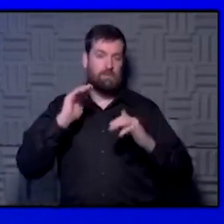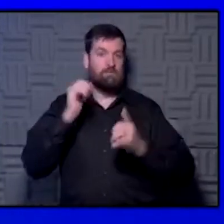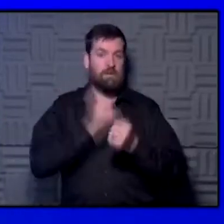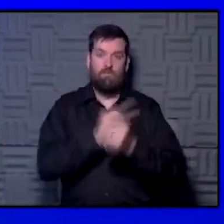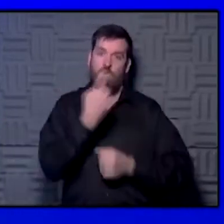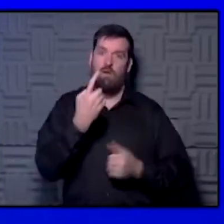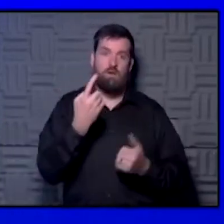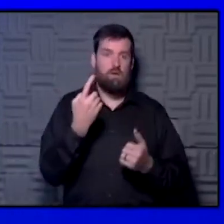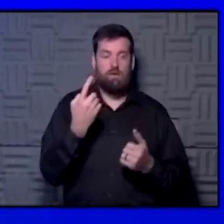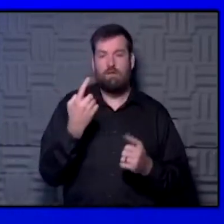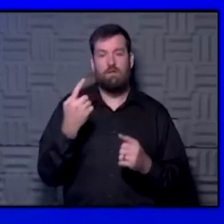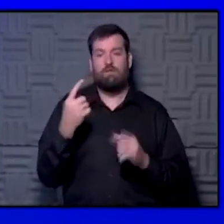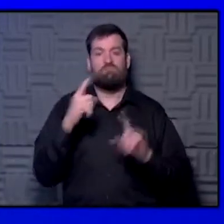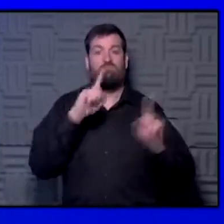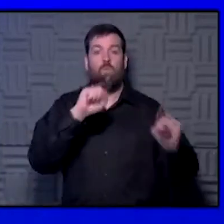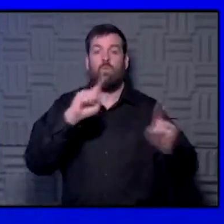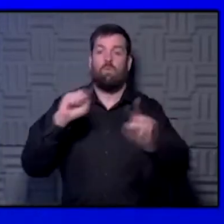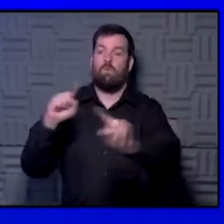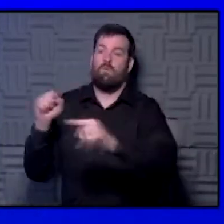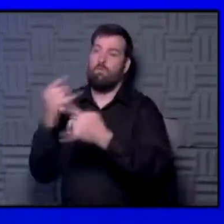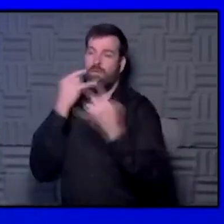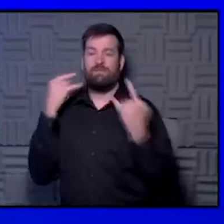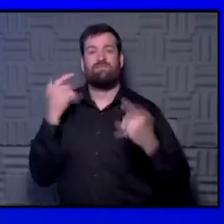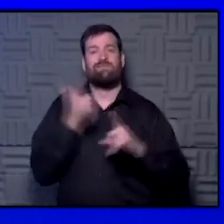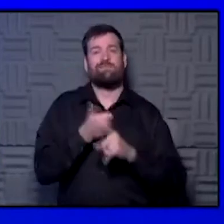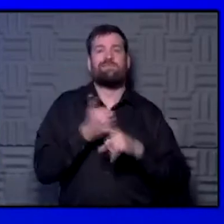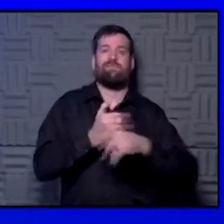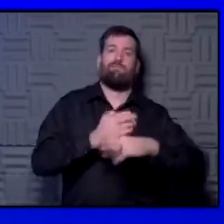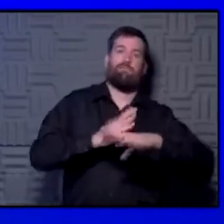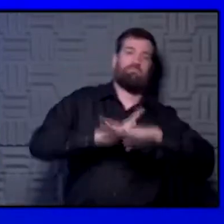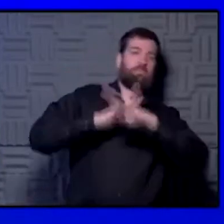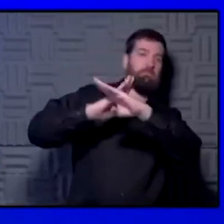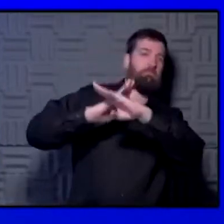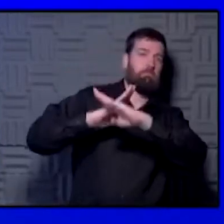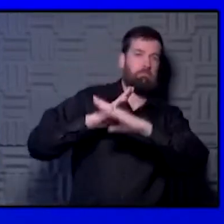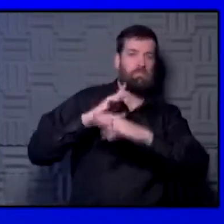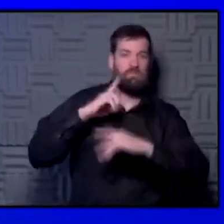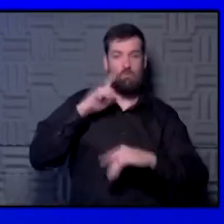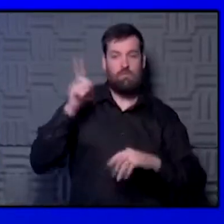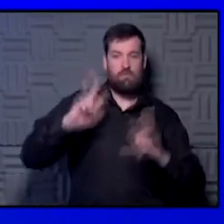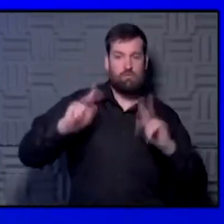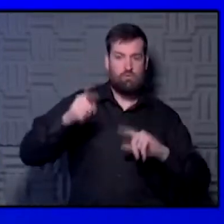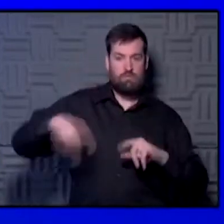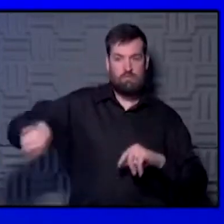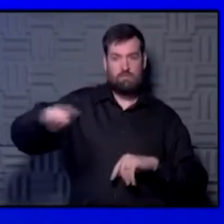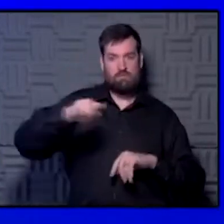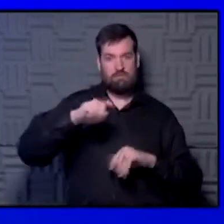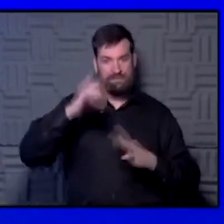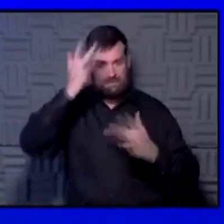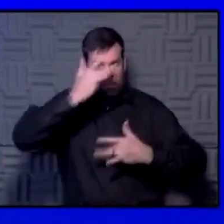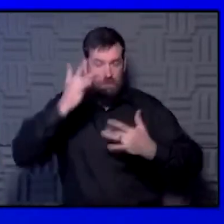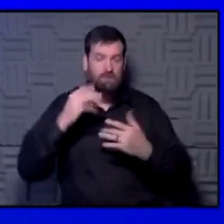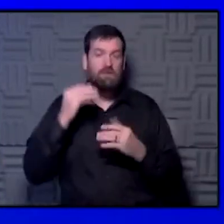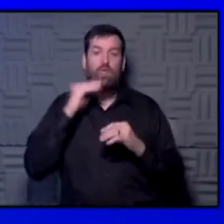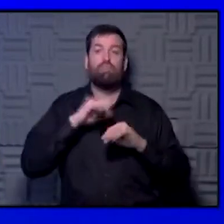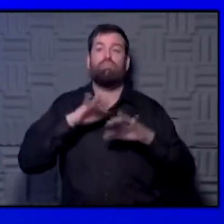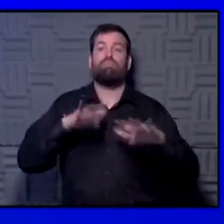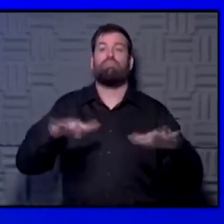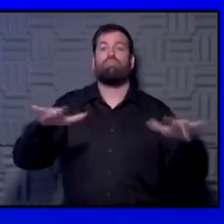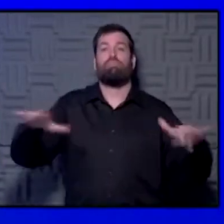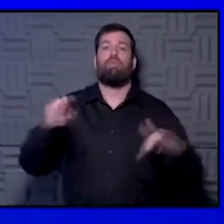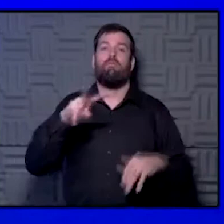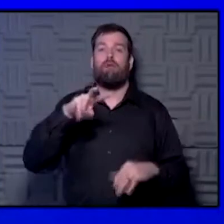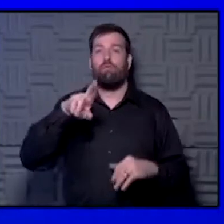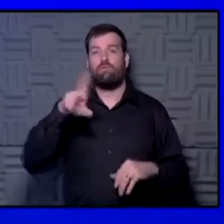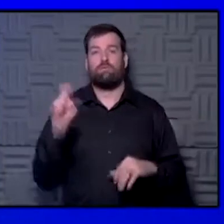you're going is masking. Again, the mask provides a barrier to people who may be sick and may be expressing the virus into the environment, but also